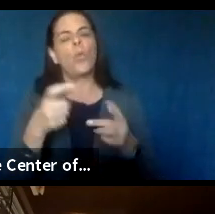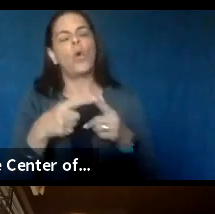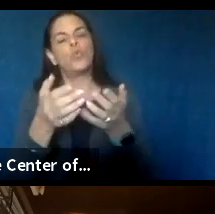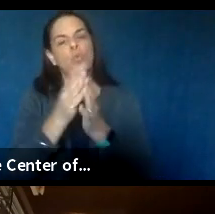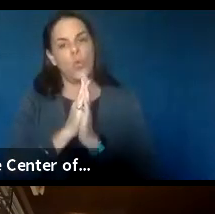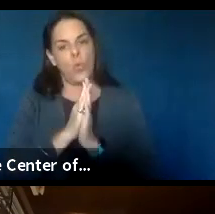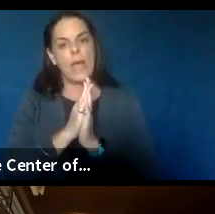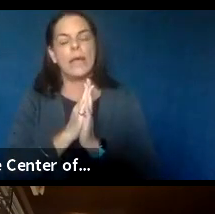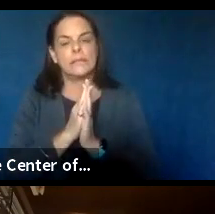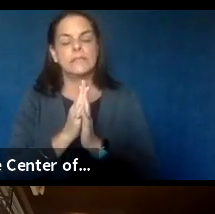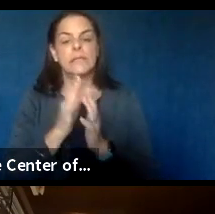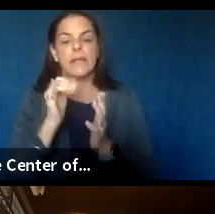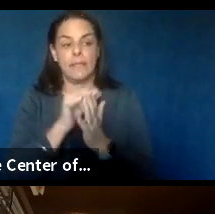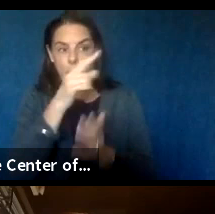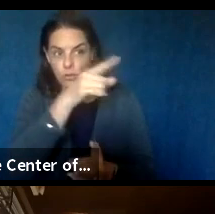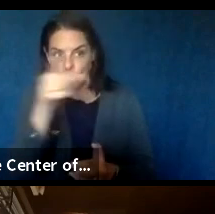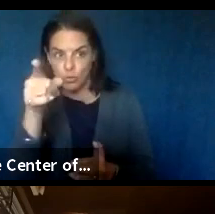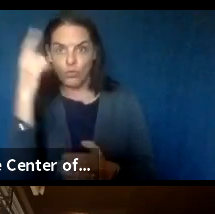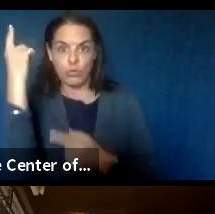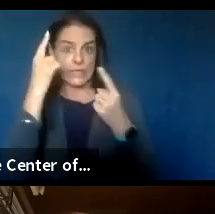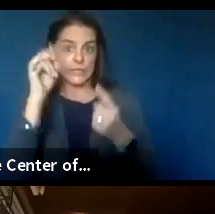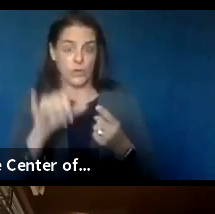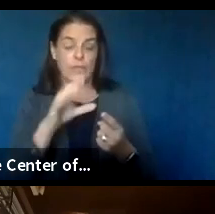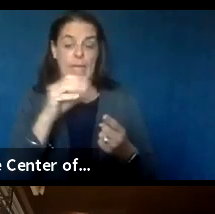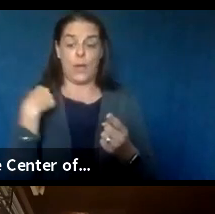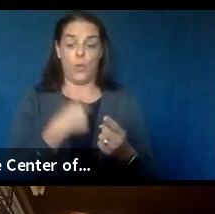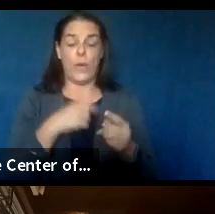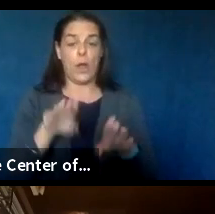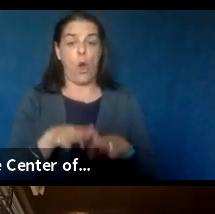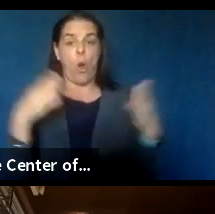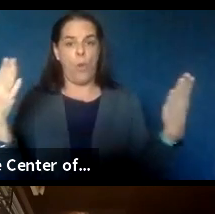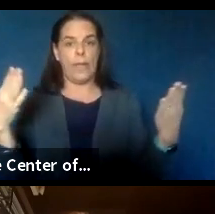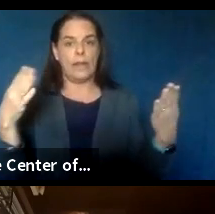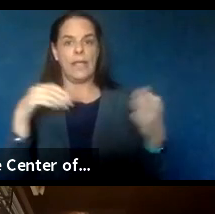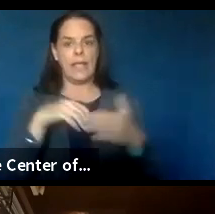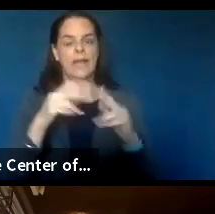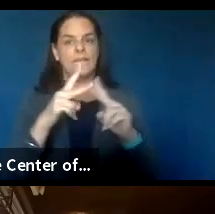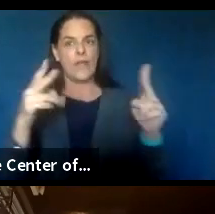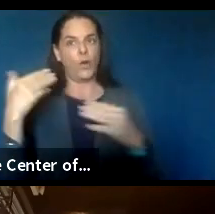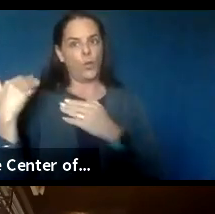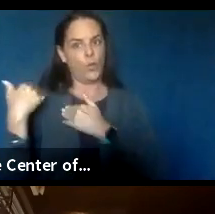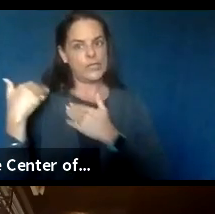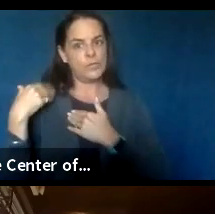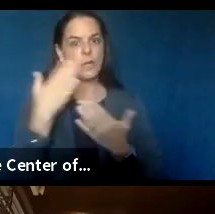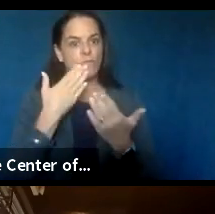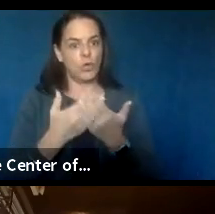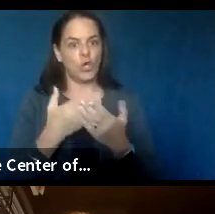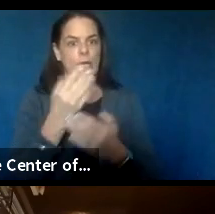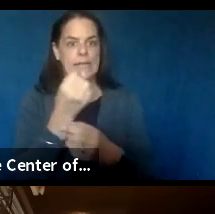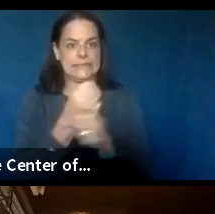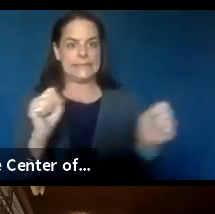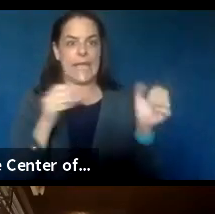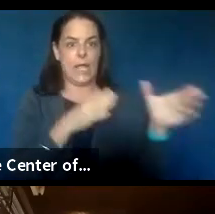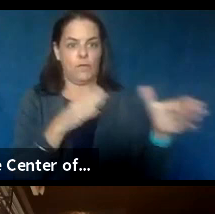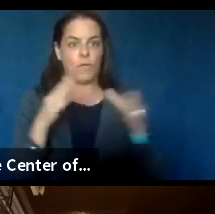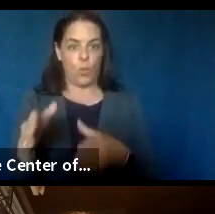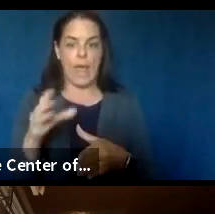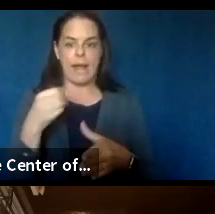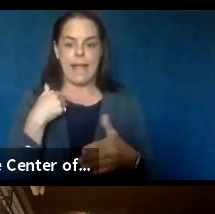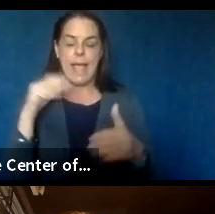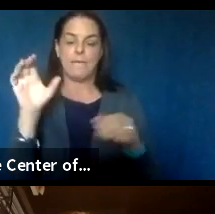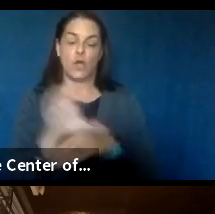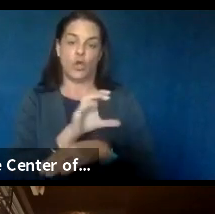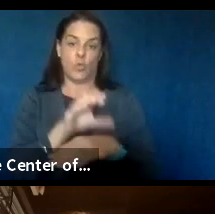that you all consider that, and that we can open this up in a very responsible way and safe way and get some computer